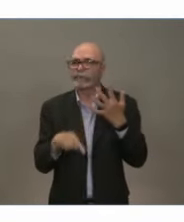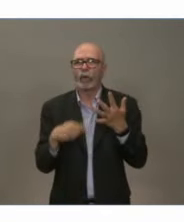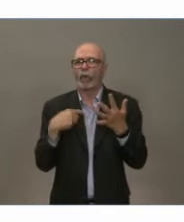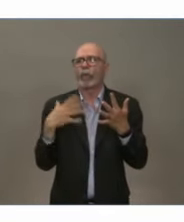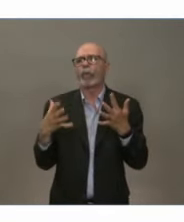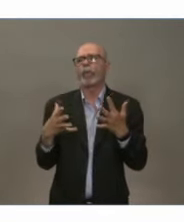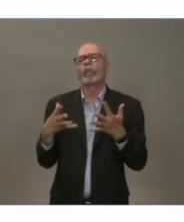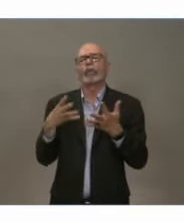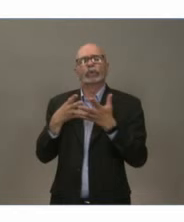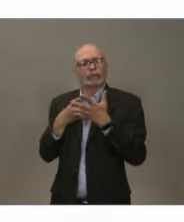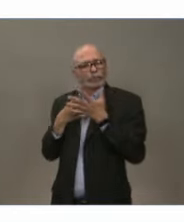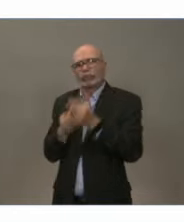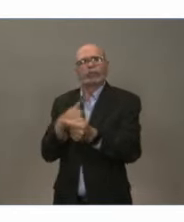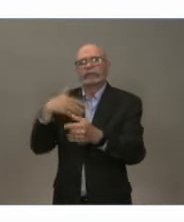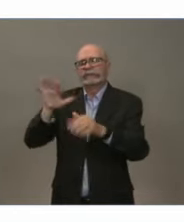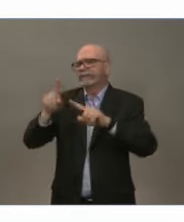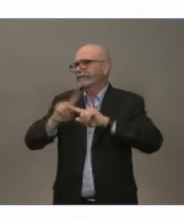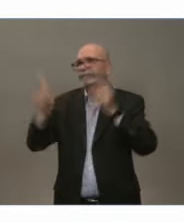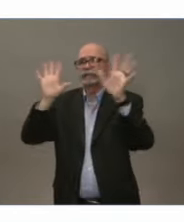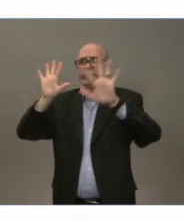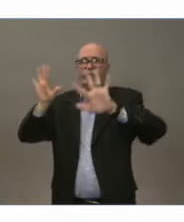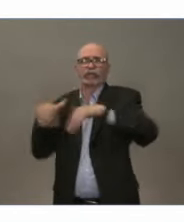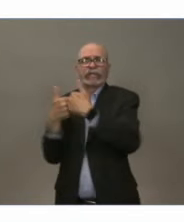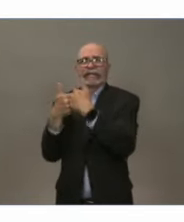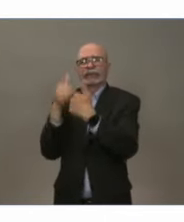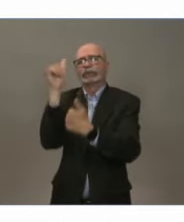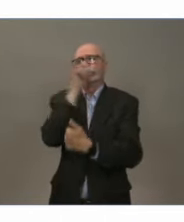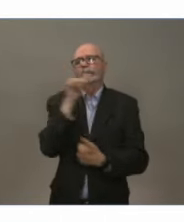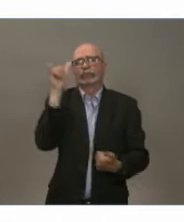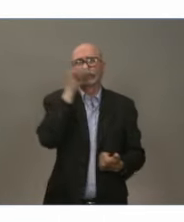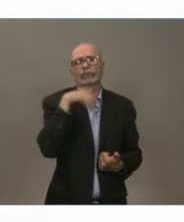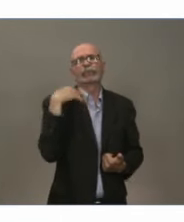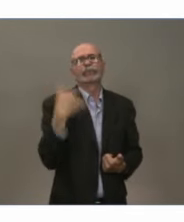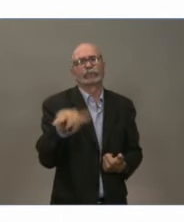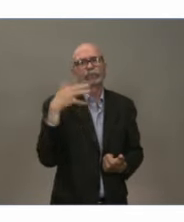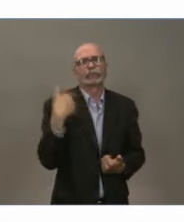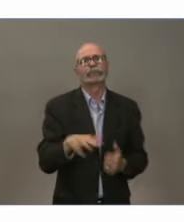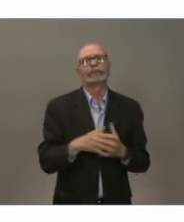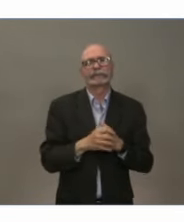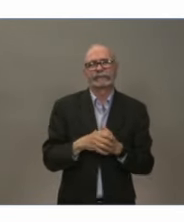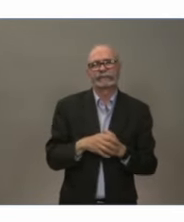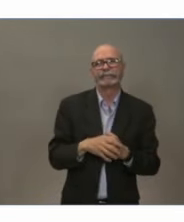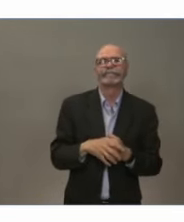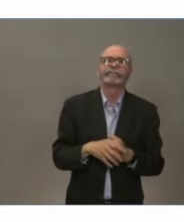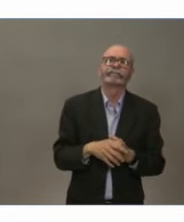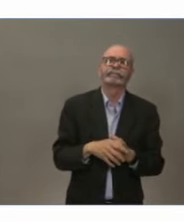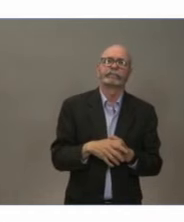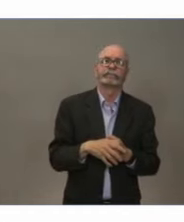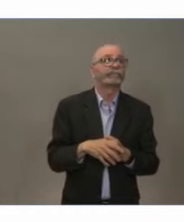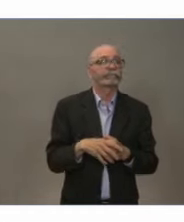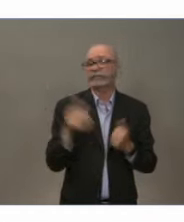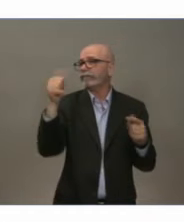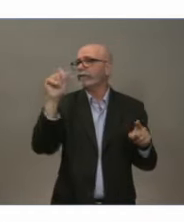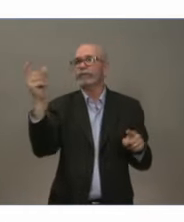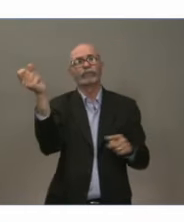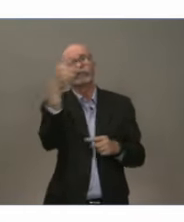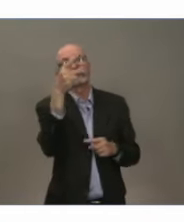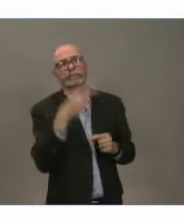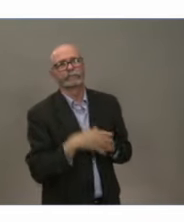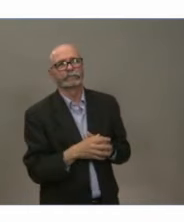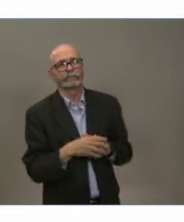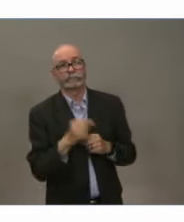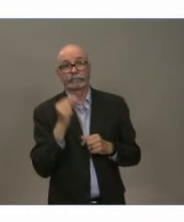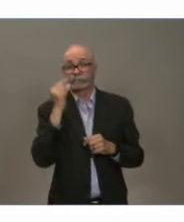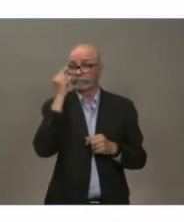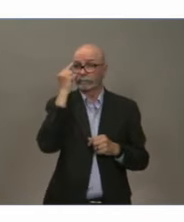it's always been based on testing people, mostly those who are symptomatic. Go ahead, Lindsay, with your follow-up. As for